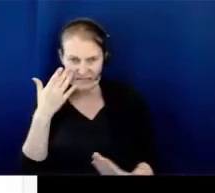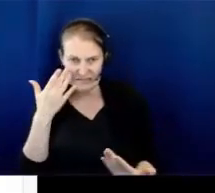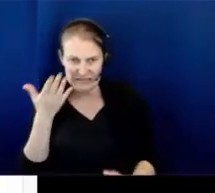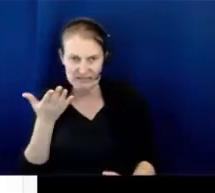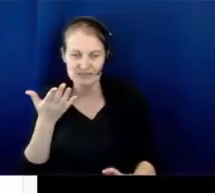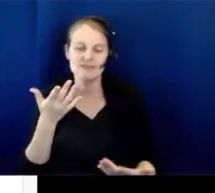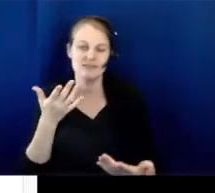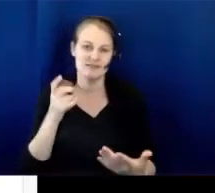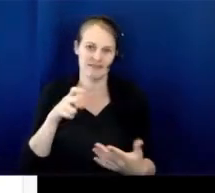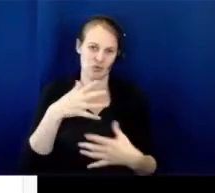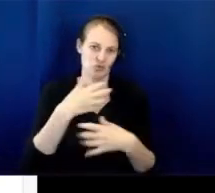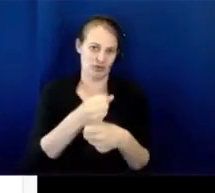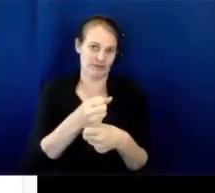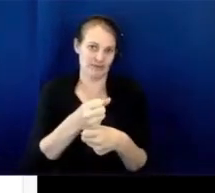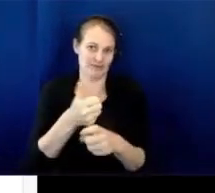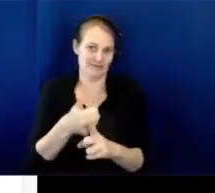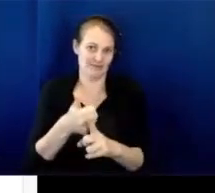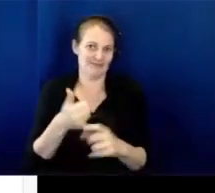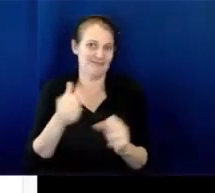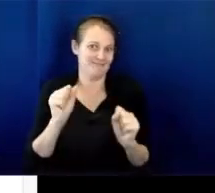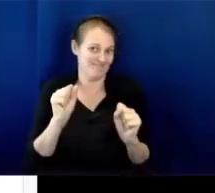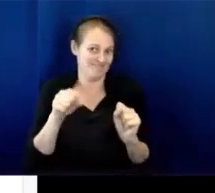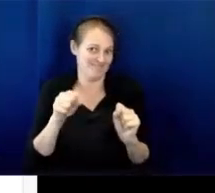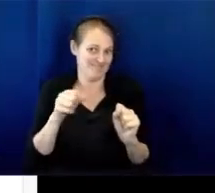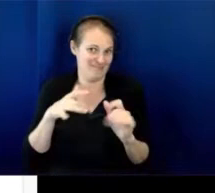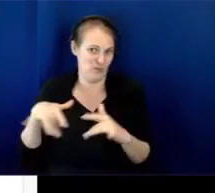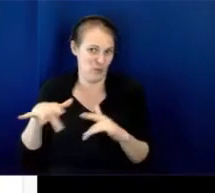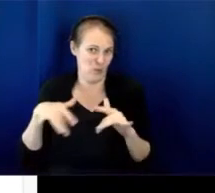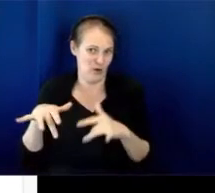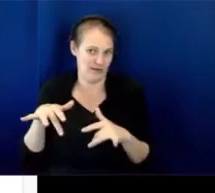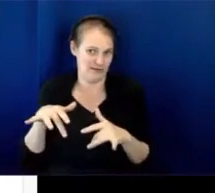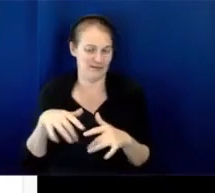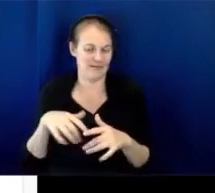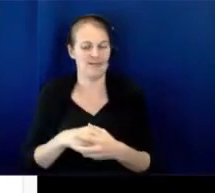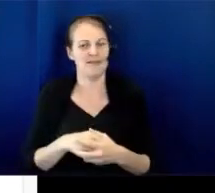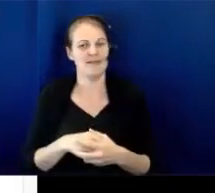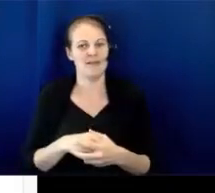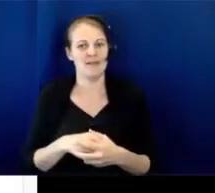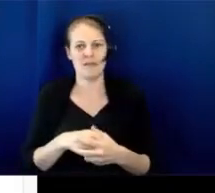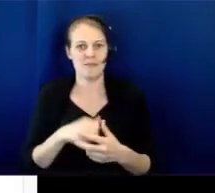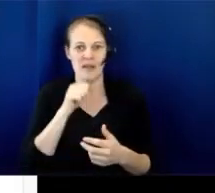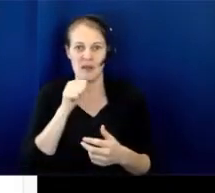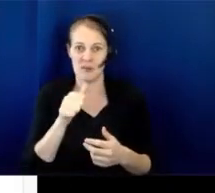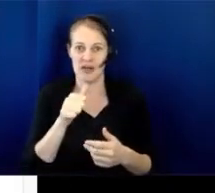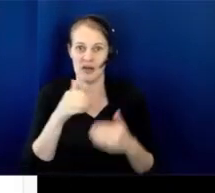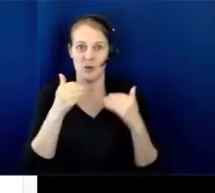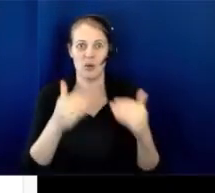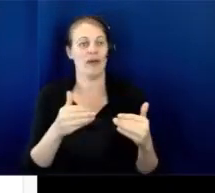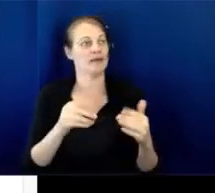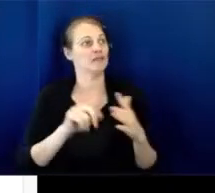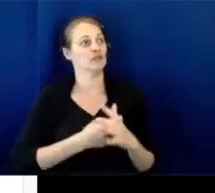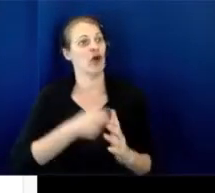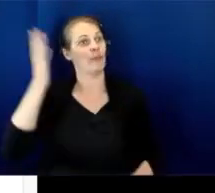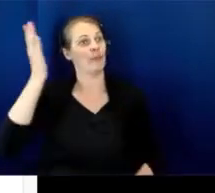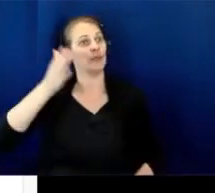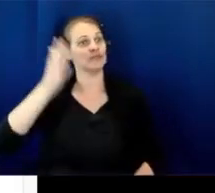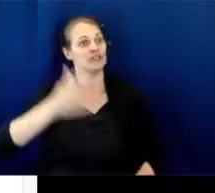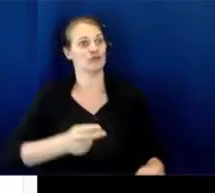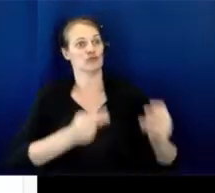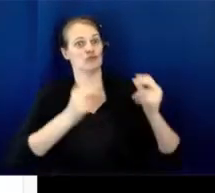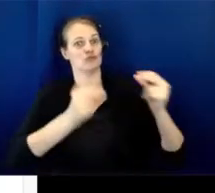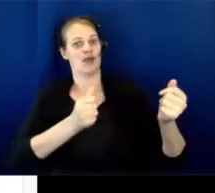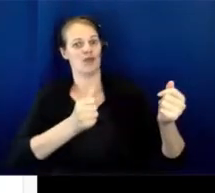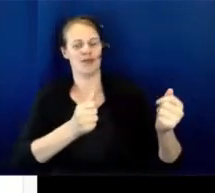And as I mentioned earlier, I wouldn't jump into this cold and do a big presentation right off the bat. Always check